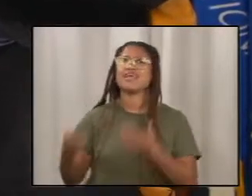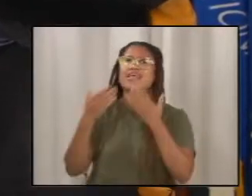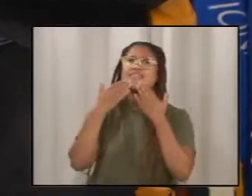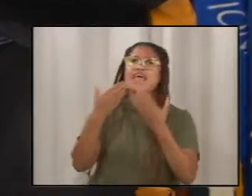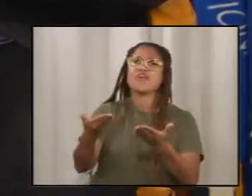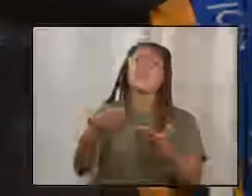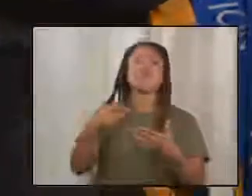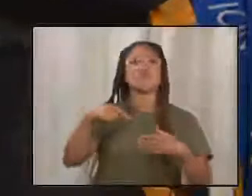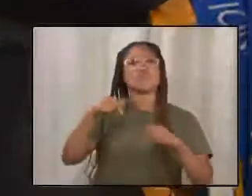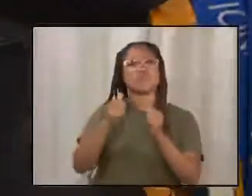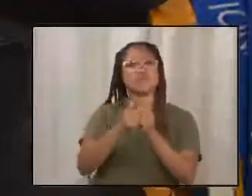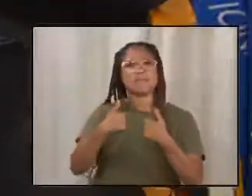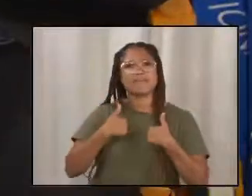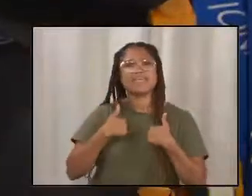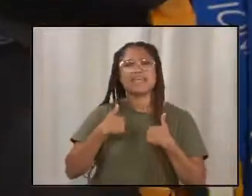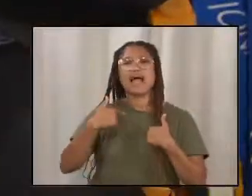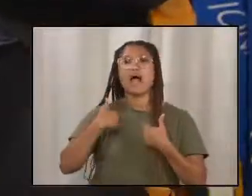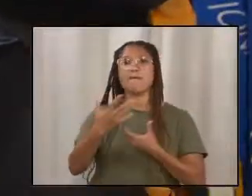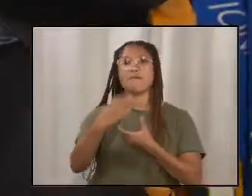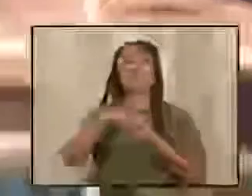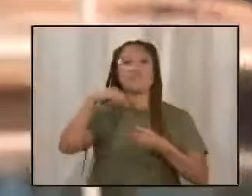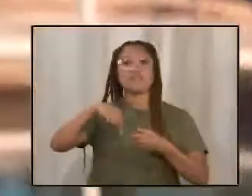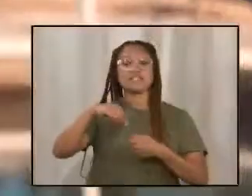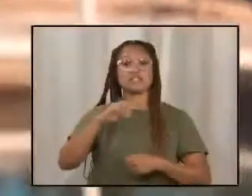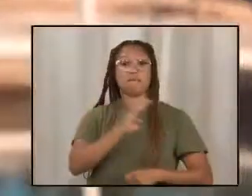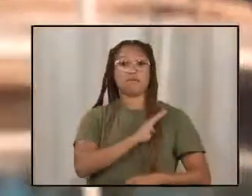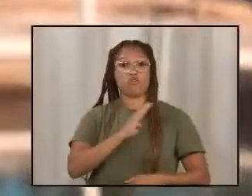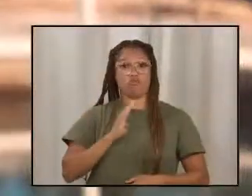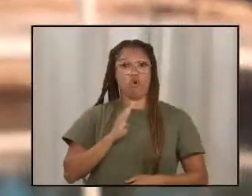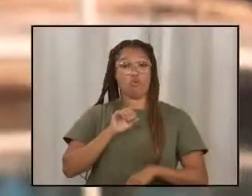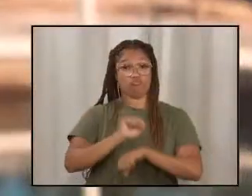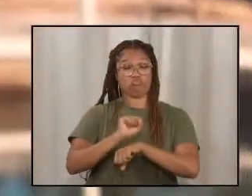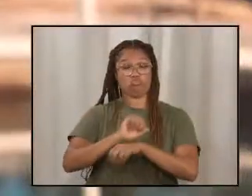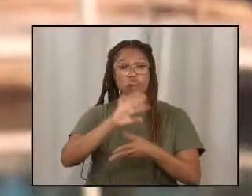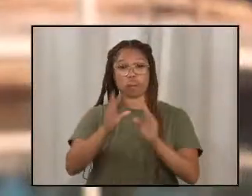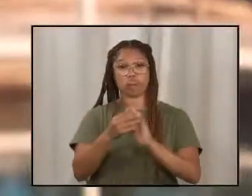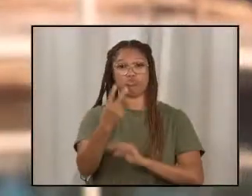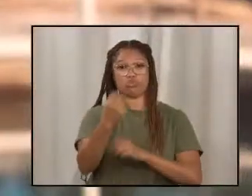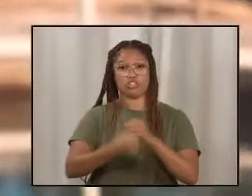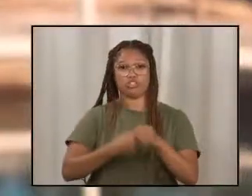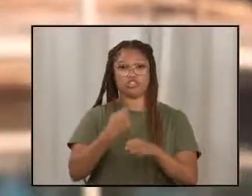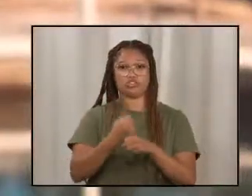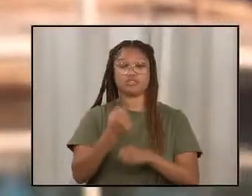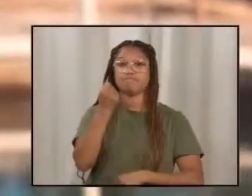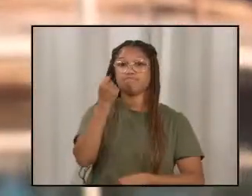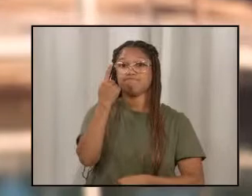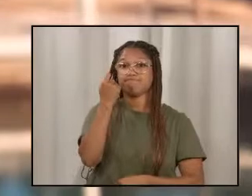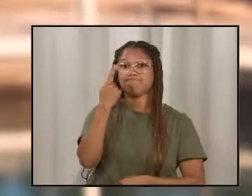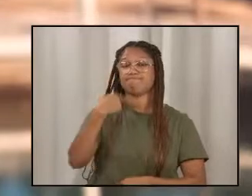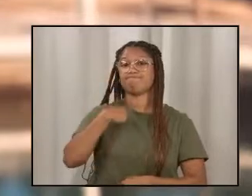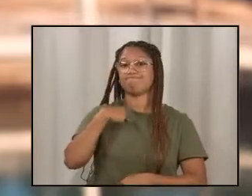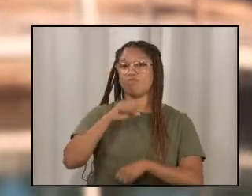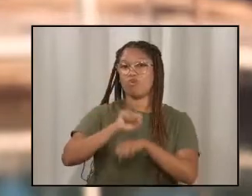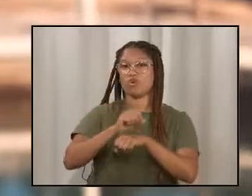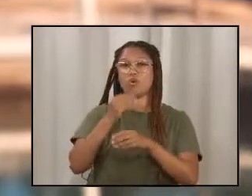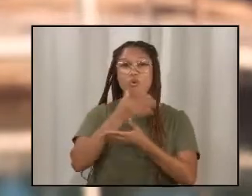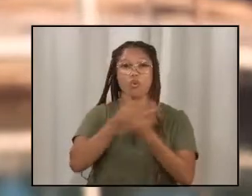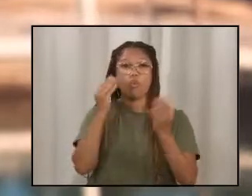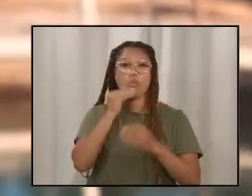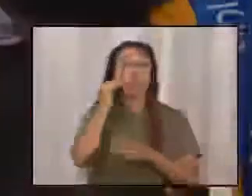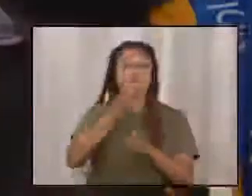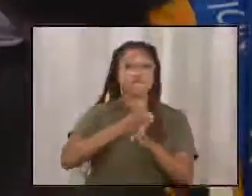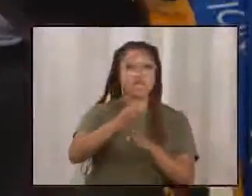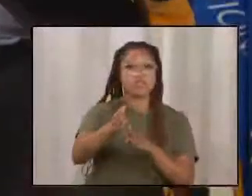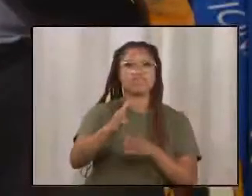been with the Homeless Services Bureau now for 2 years. 2 years. But I have been in the homeless services field for about 7 now.